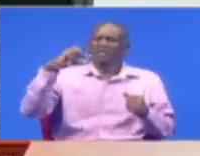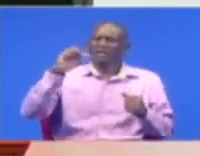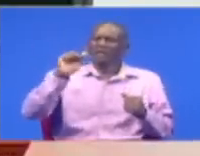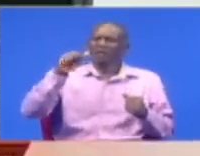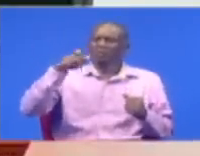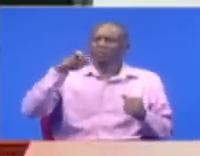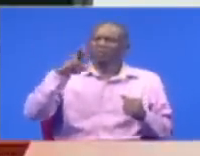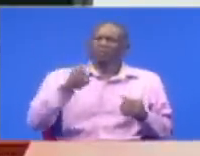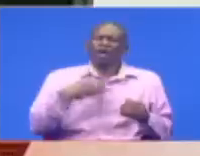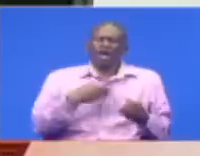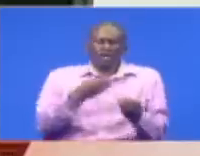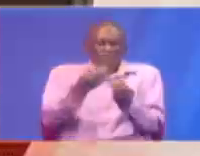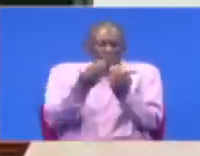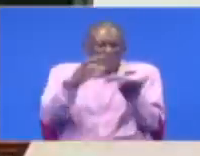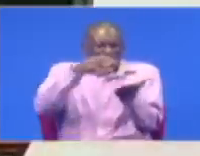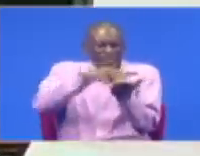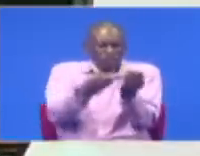cases.